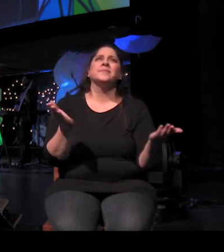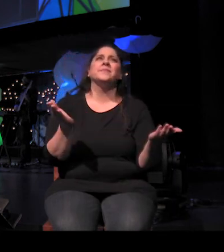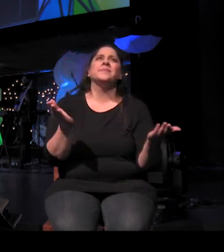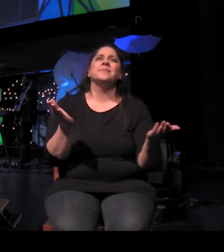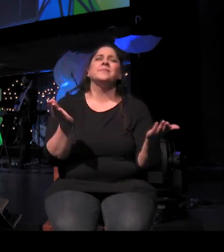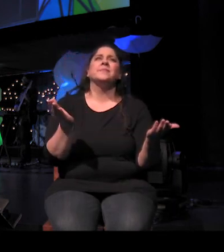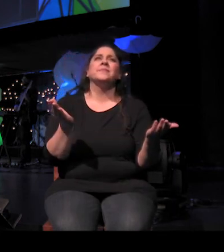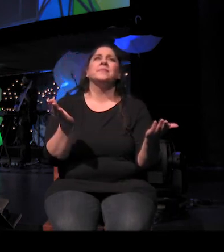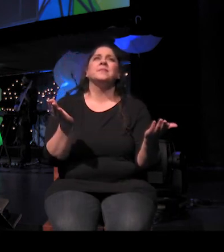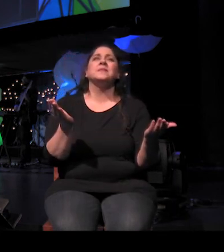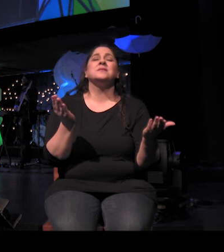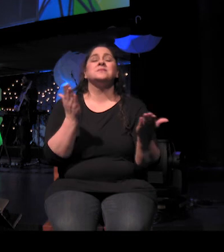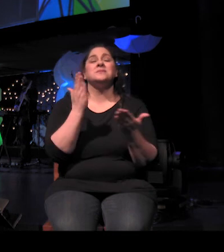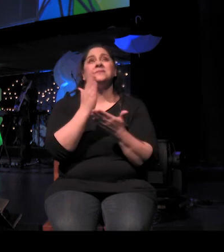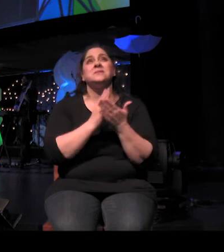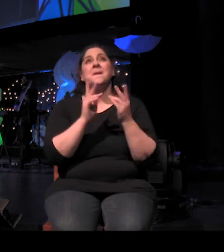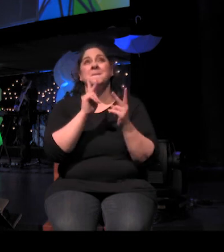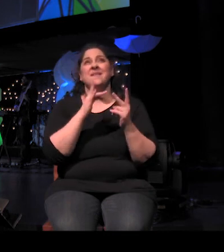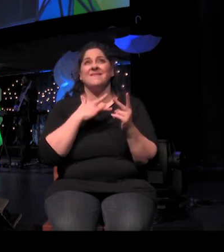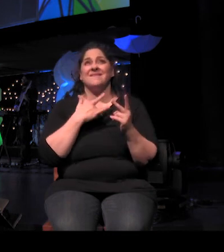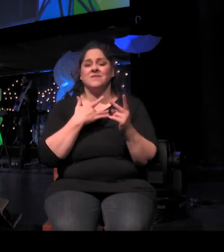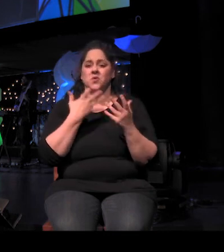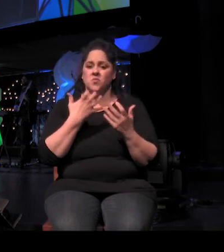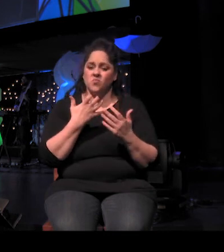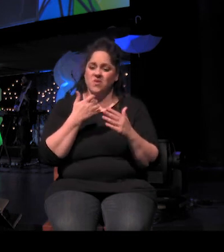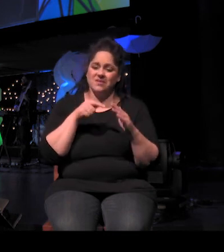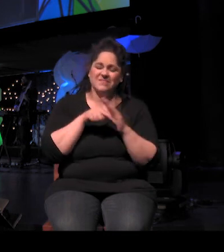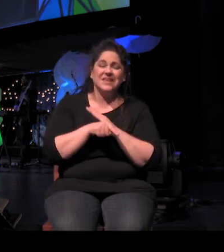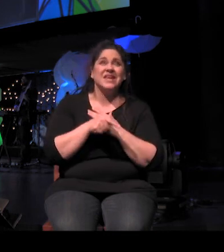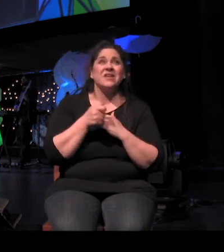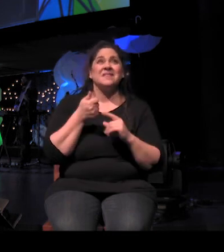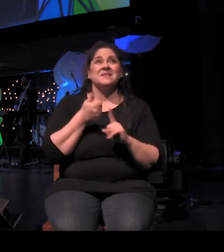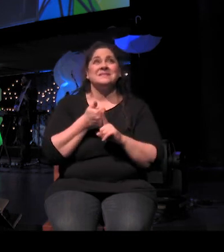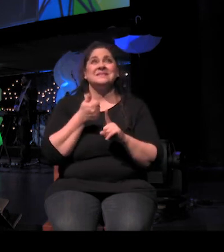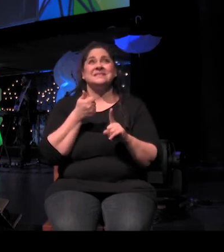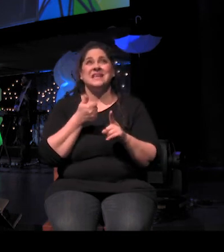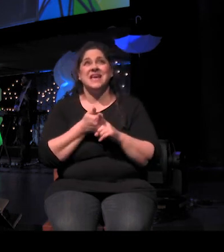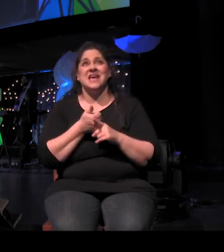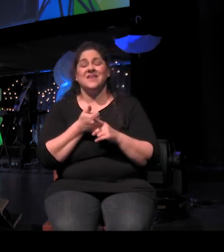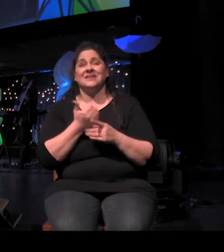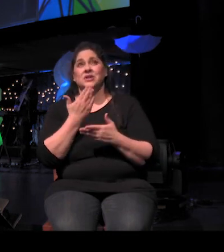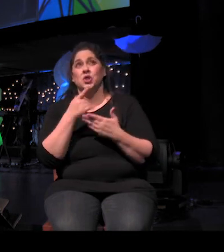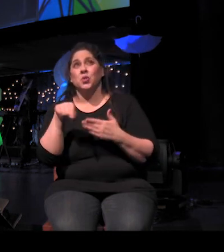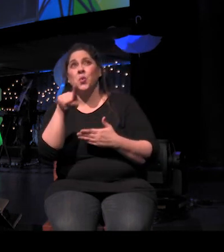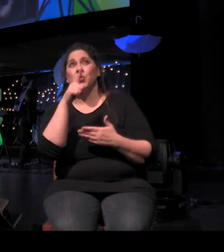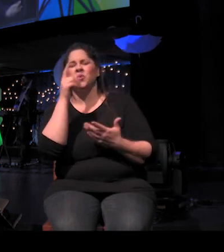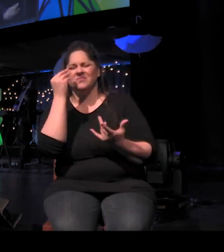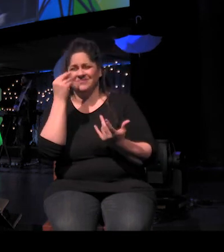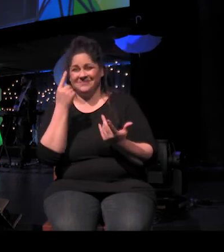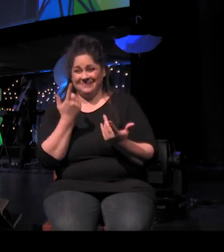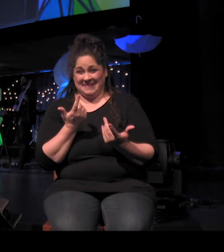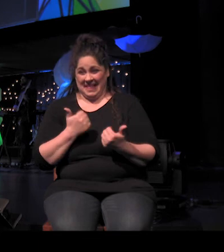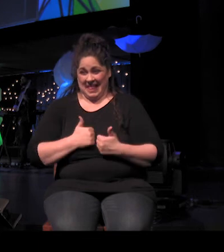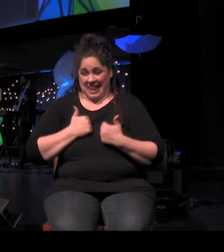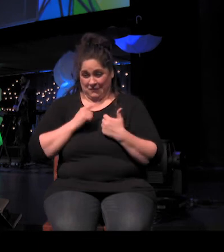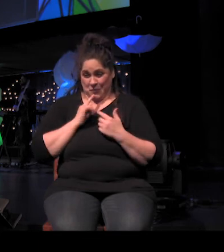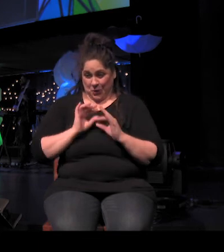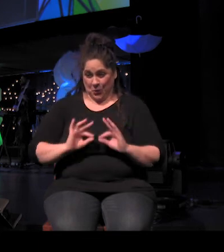God, for those who may be dealing with thoughts of suicide, wondering, is life worth living? Is this all there is to